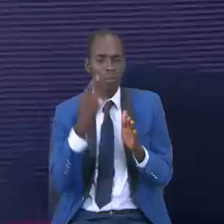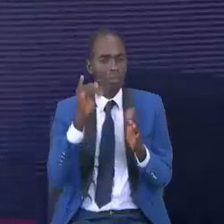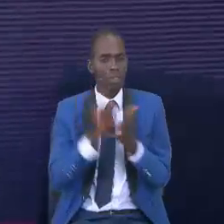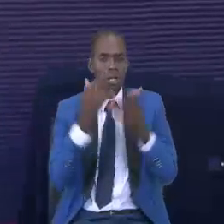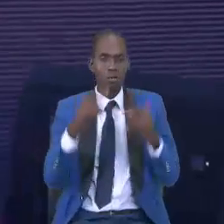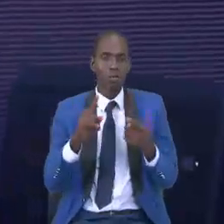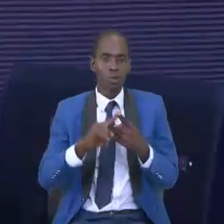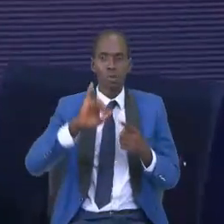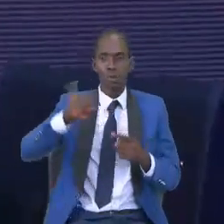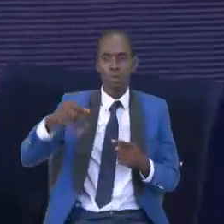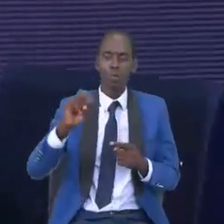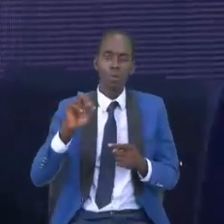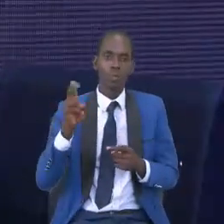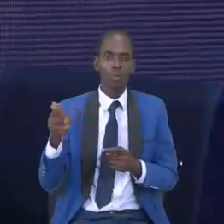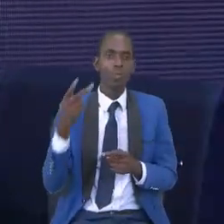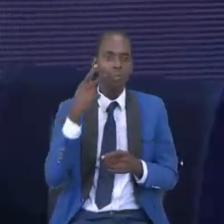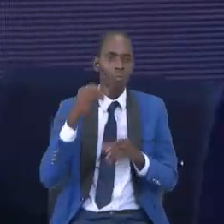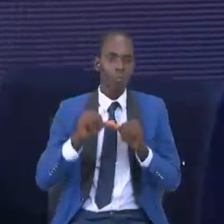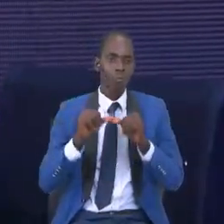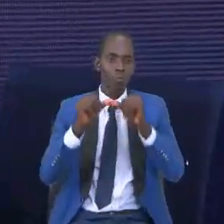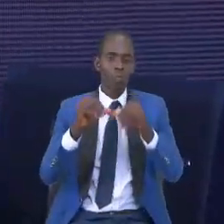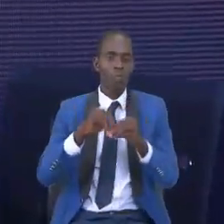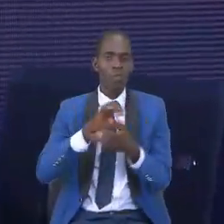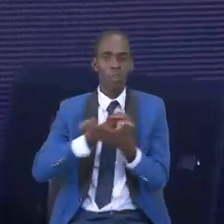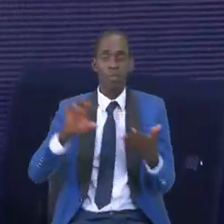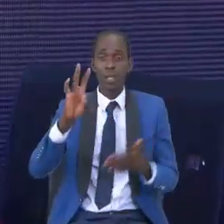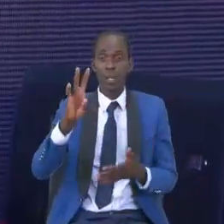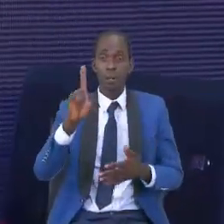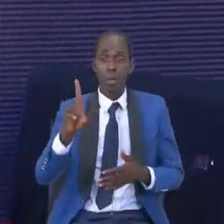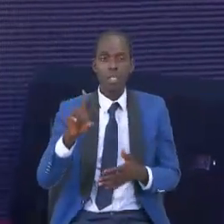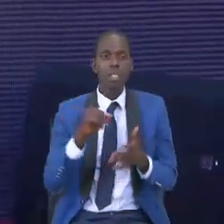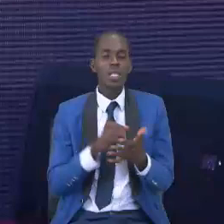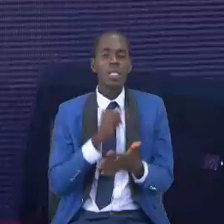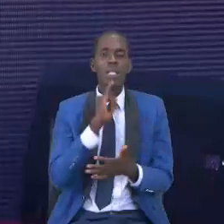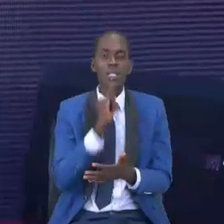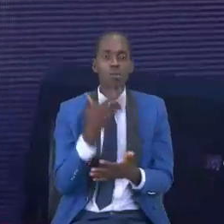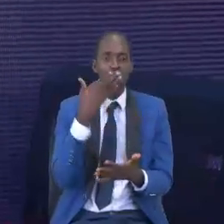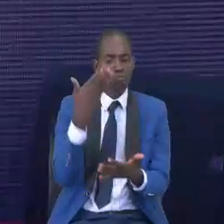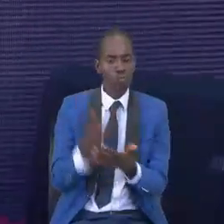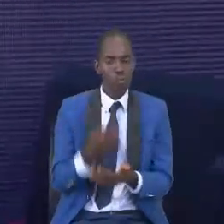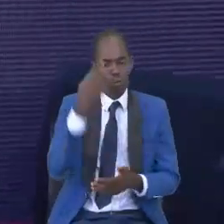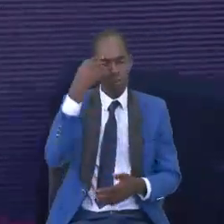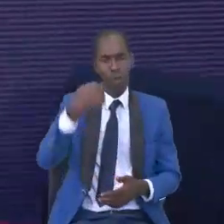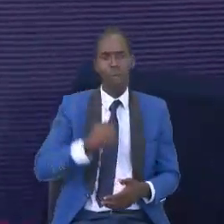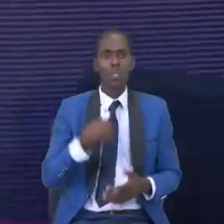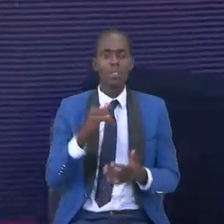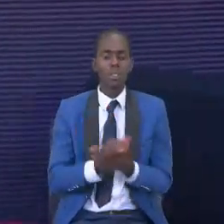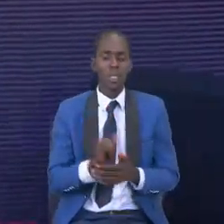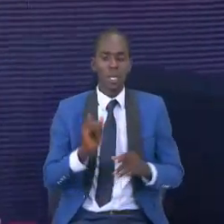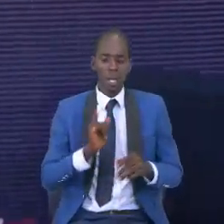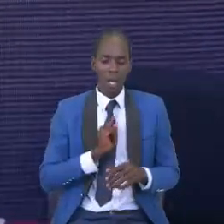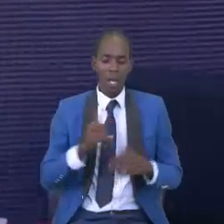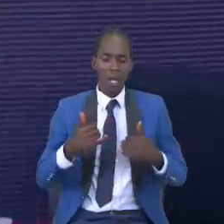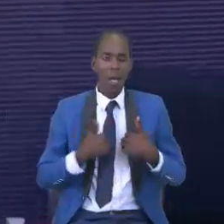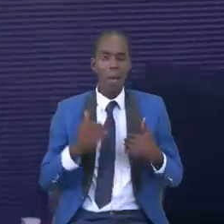says, it is good for me that I have been afflicted. It is good for me. I look back now